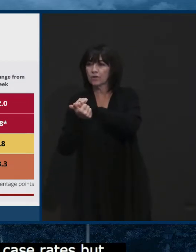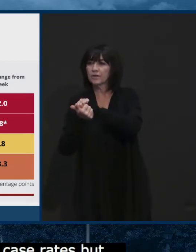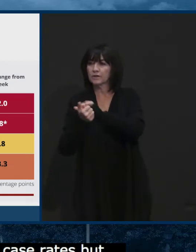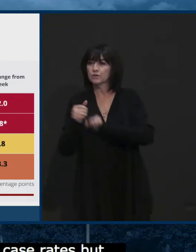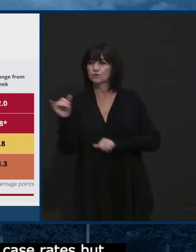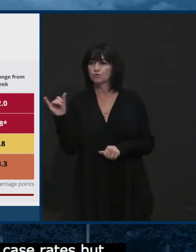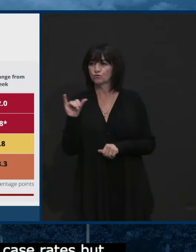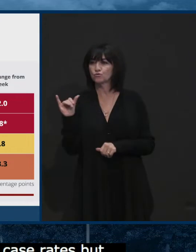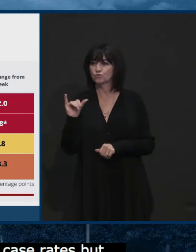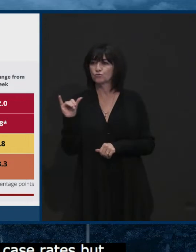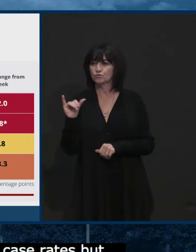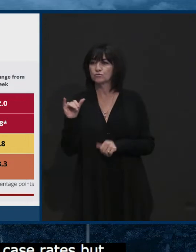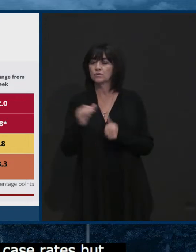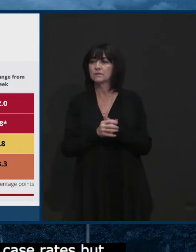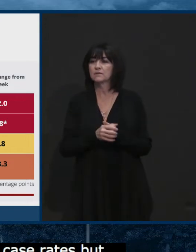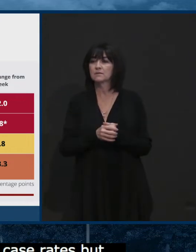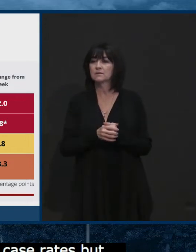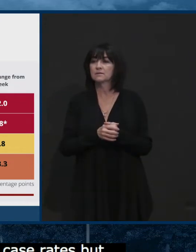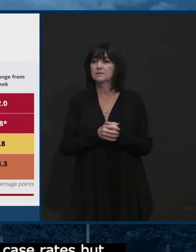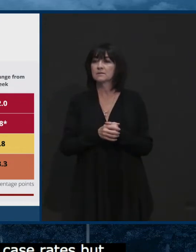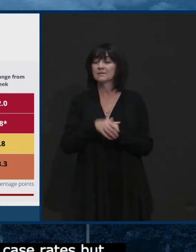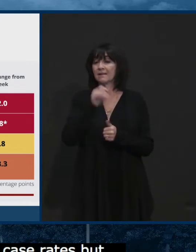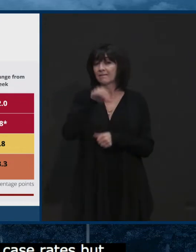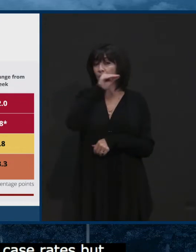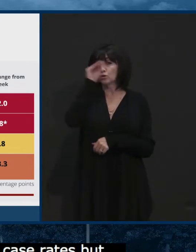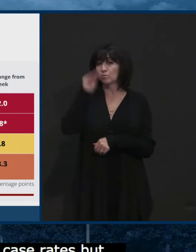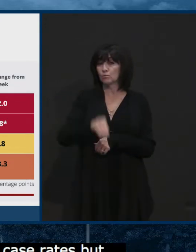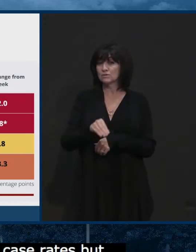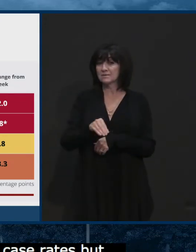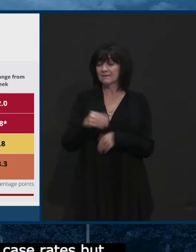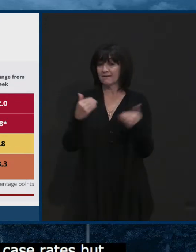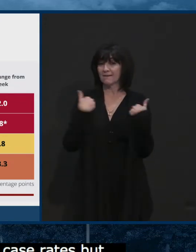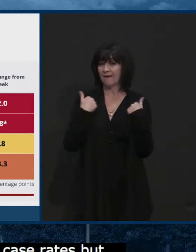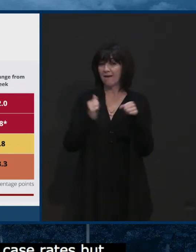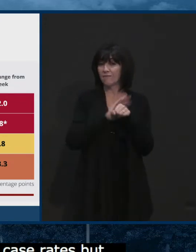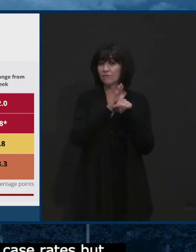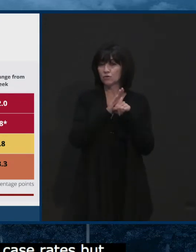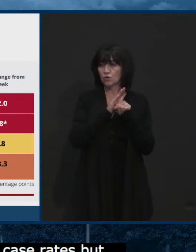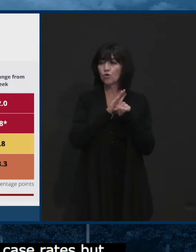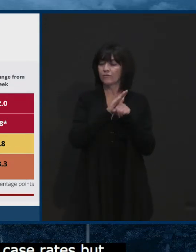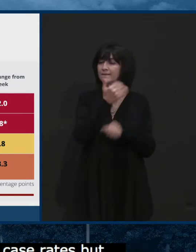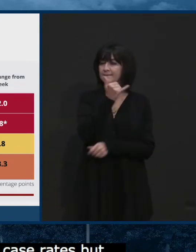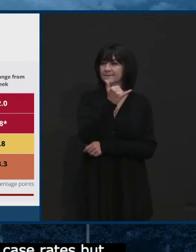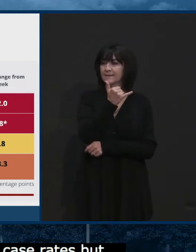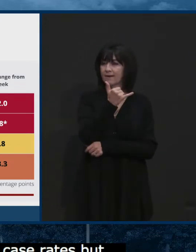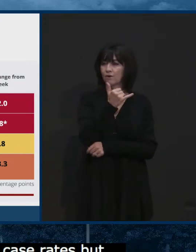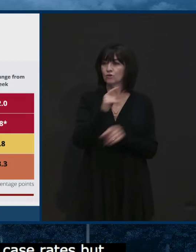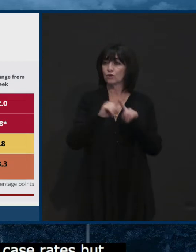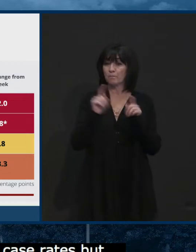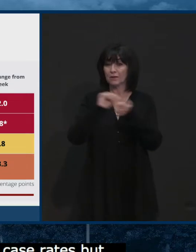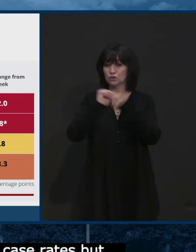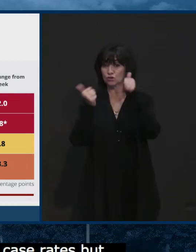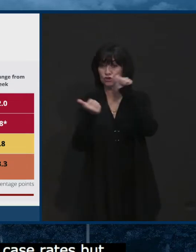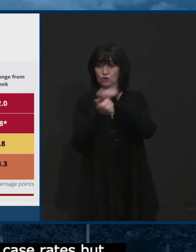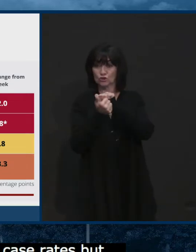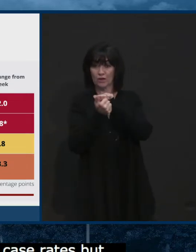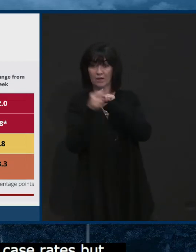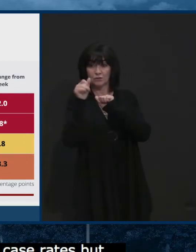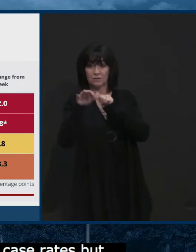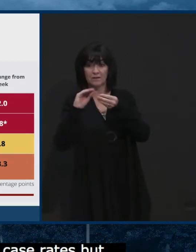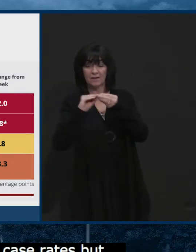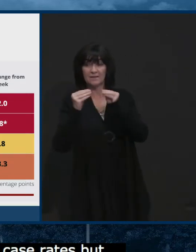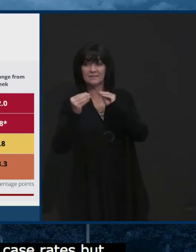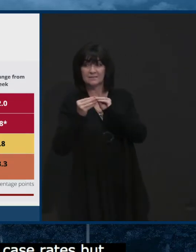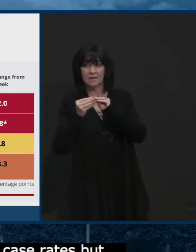the red or in the yellow for percent positive, but in the red for the change in percent positive. We're in the green